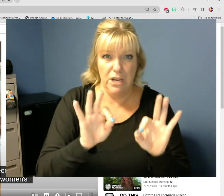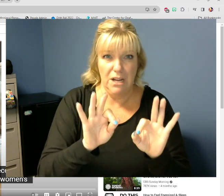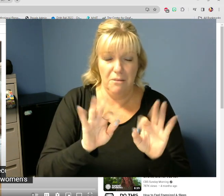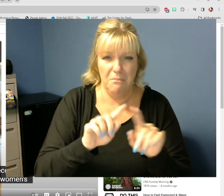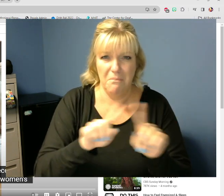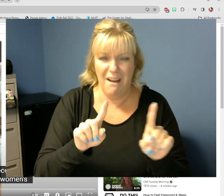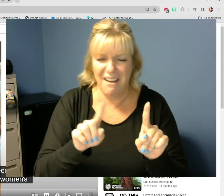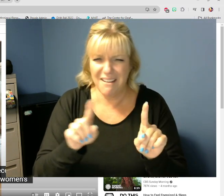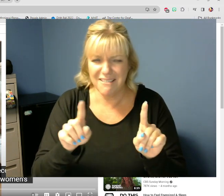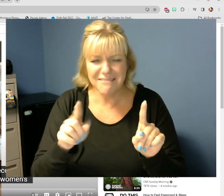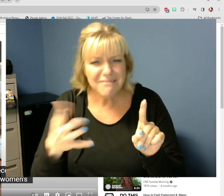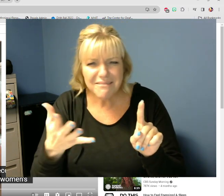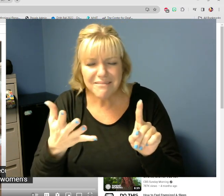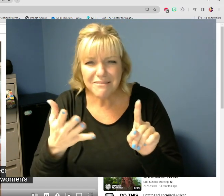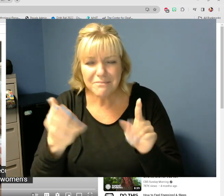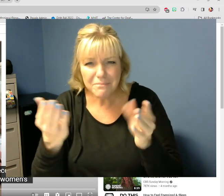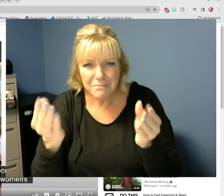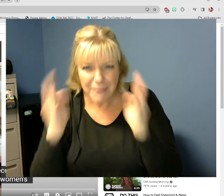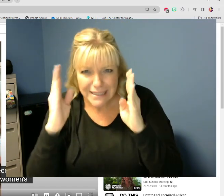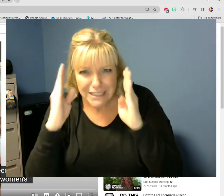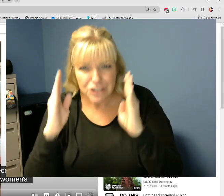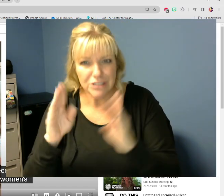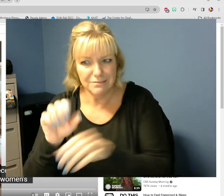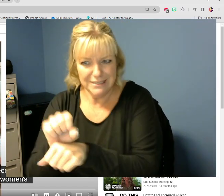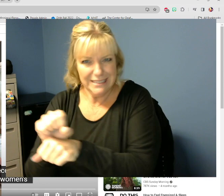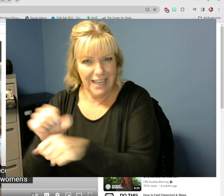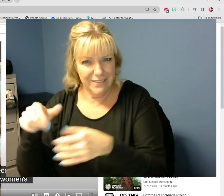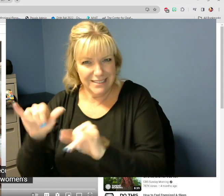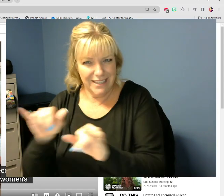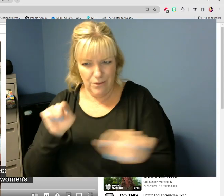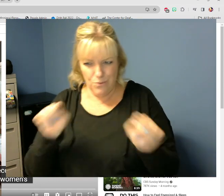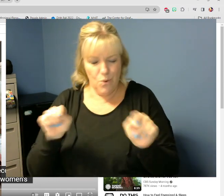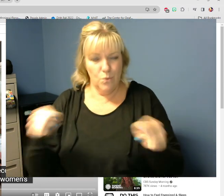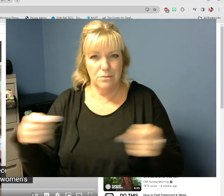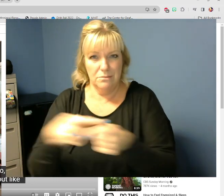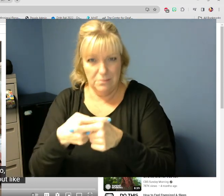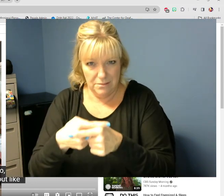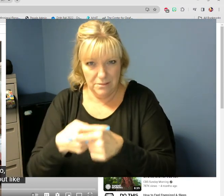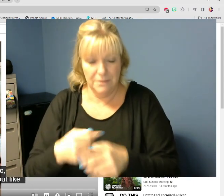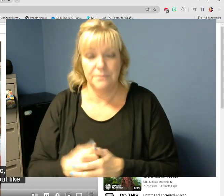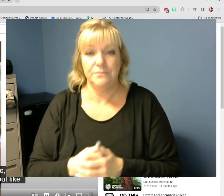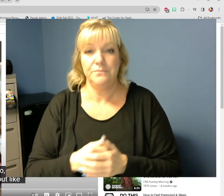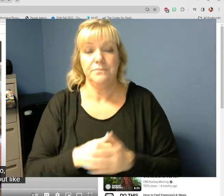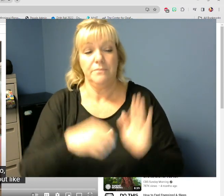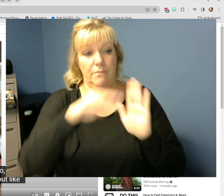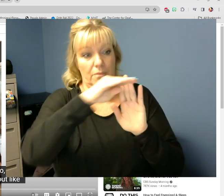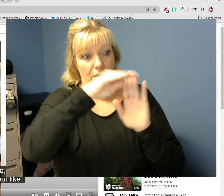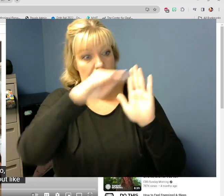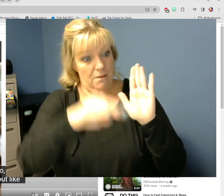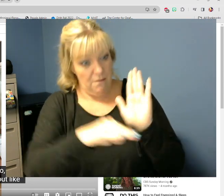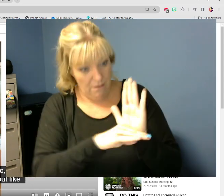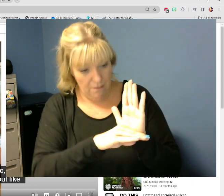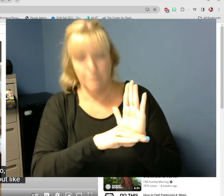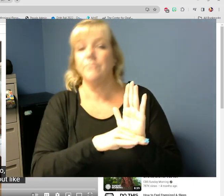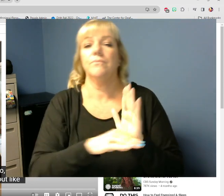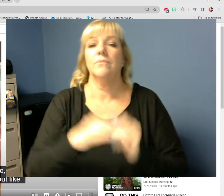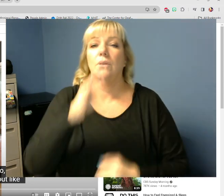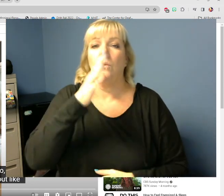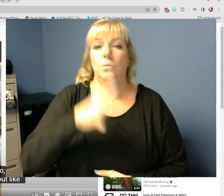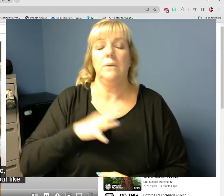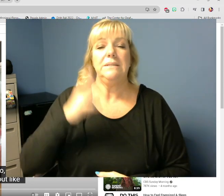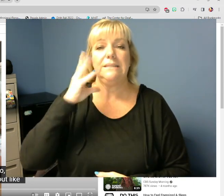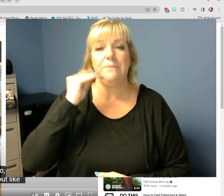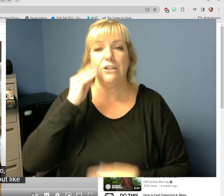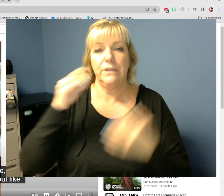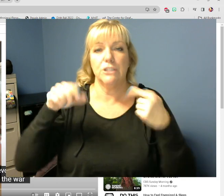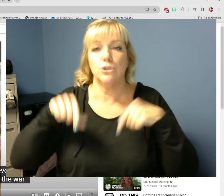enslaved. The second part of the outline is going to look at what women's experiences were in the war itself. So again, that first part is kind of